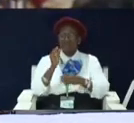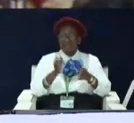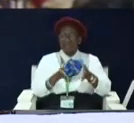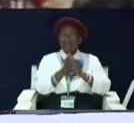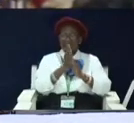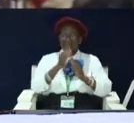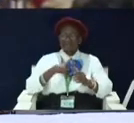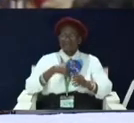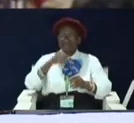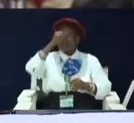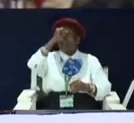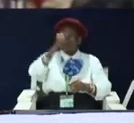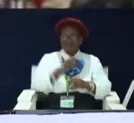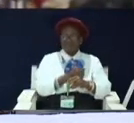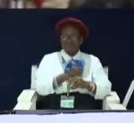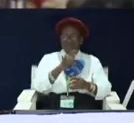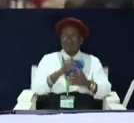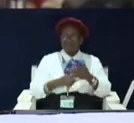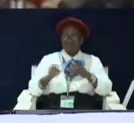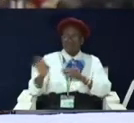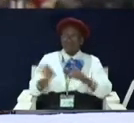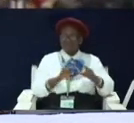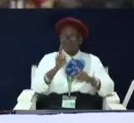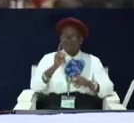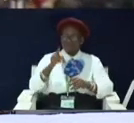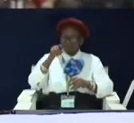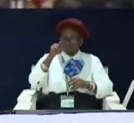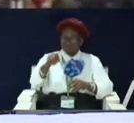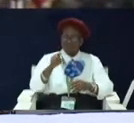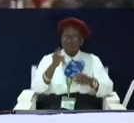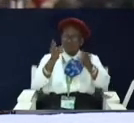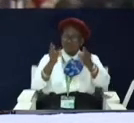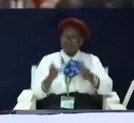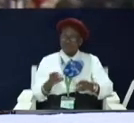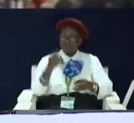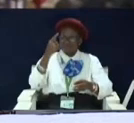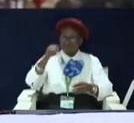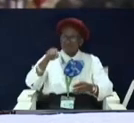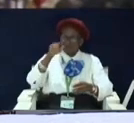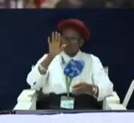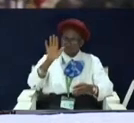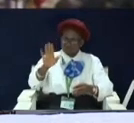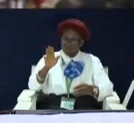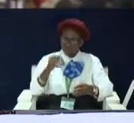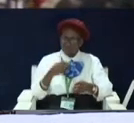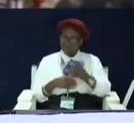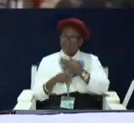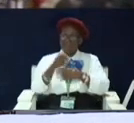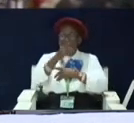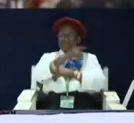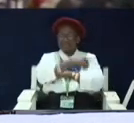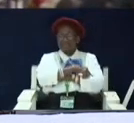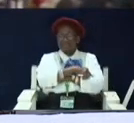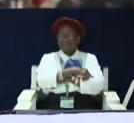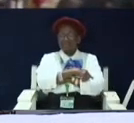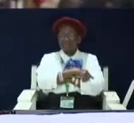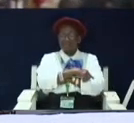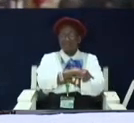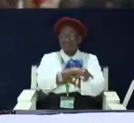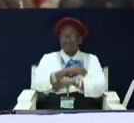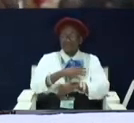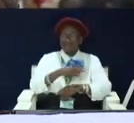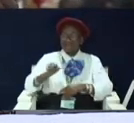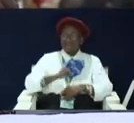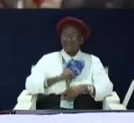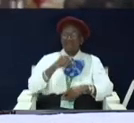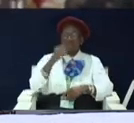for your birthday? Olorun Olodumare wa bere lowo mi pe omo ki lo fe fun ojo ibi re, and I told